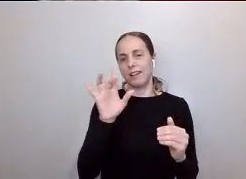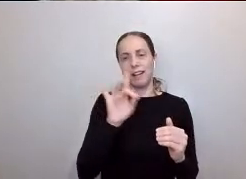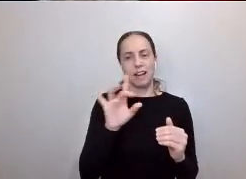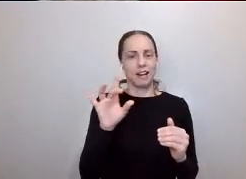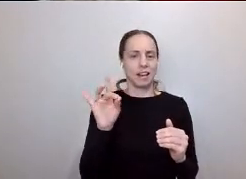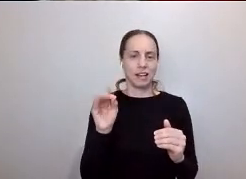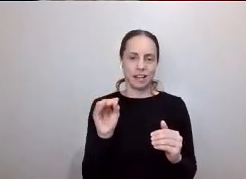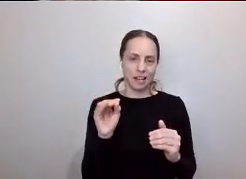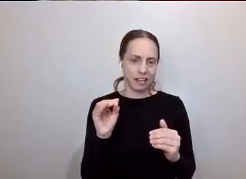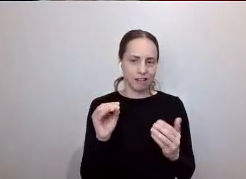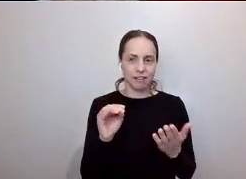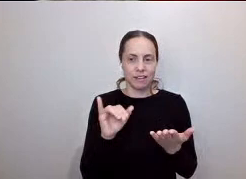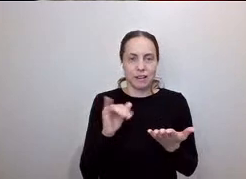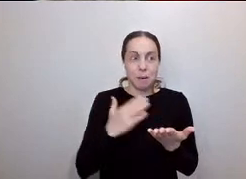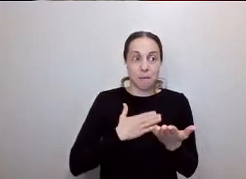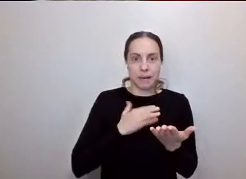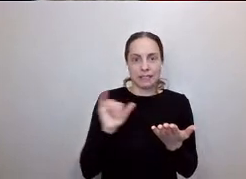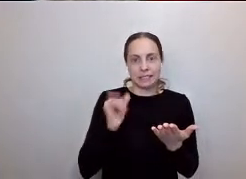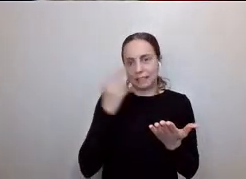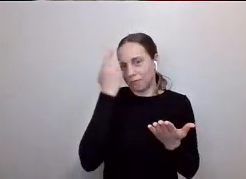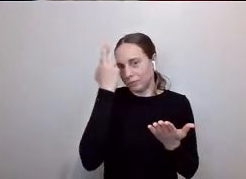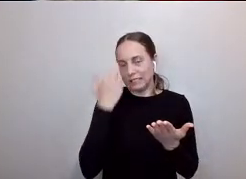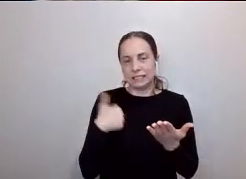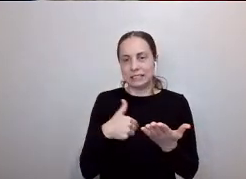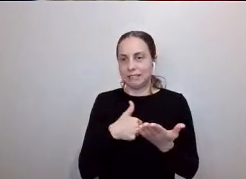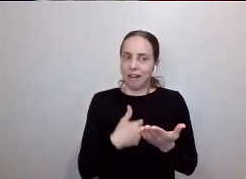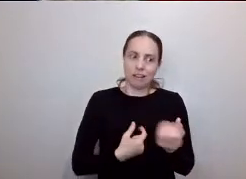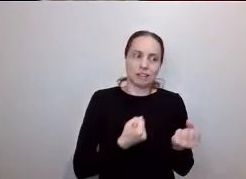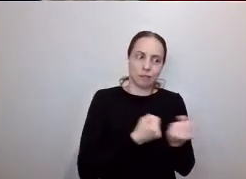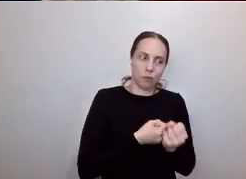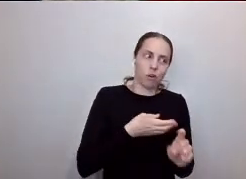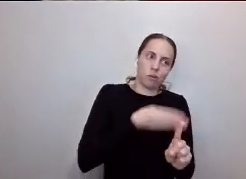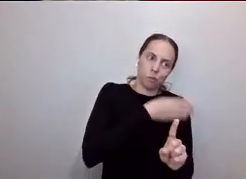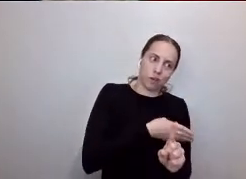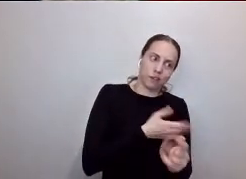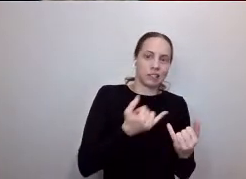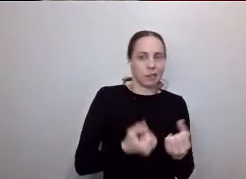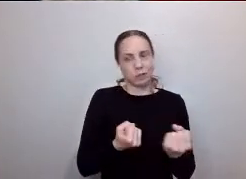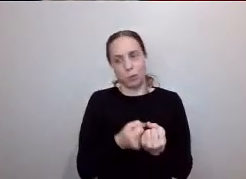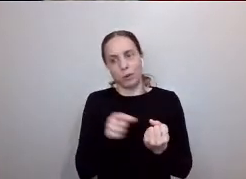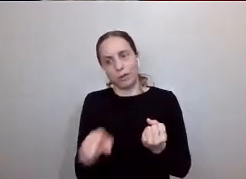not getting to that number. And to say that we're going to have that creates an illusion of safety